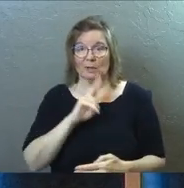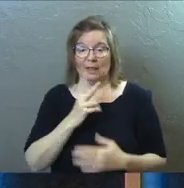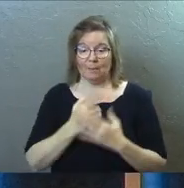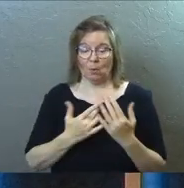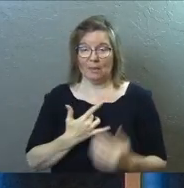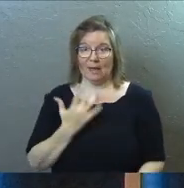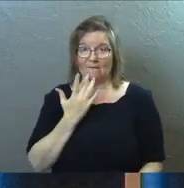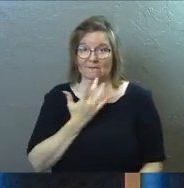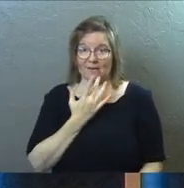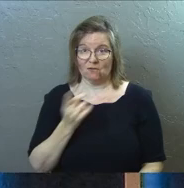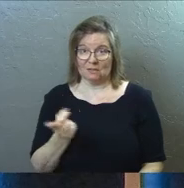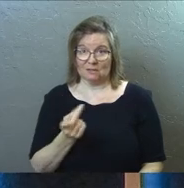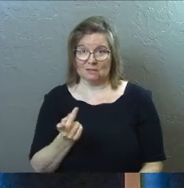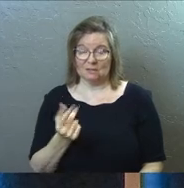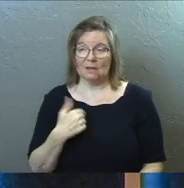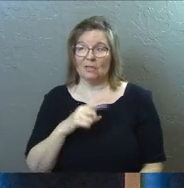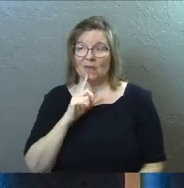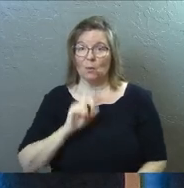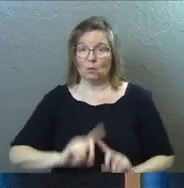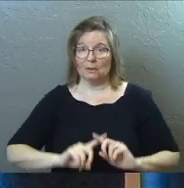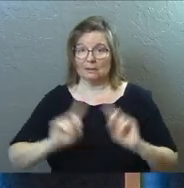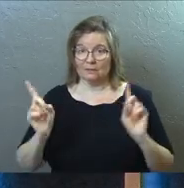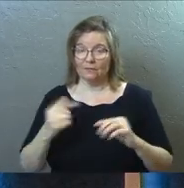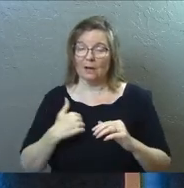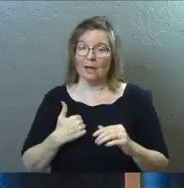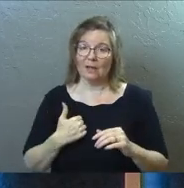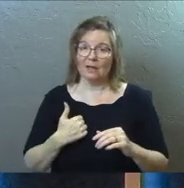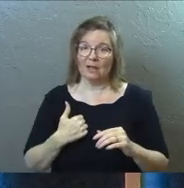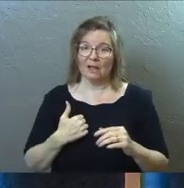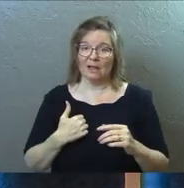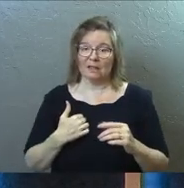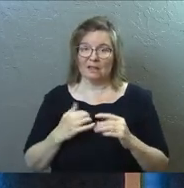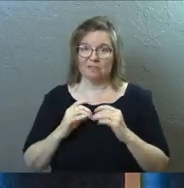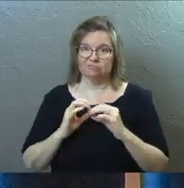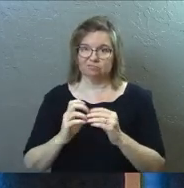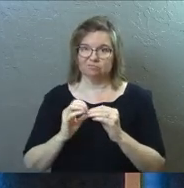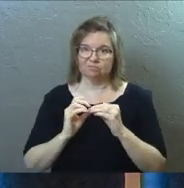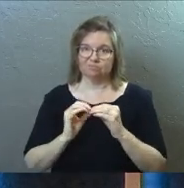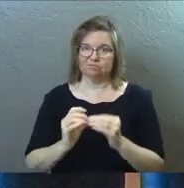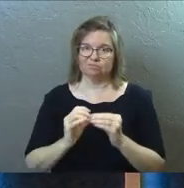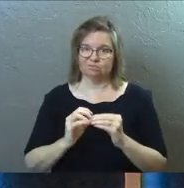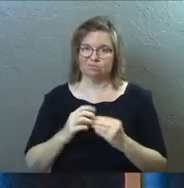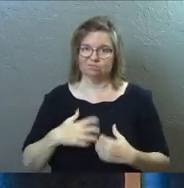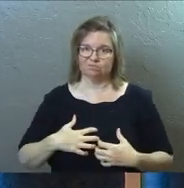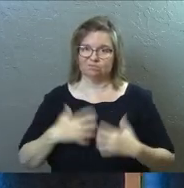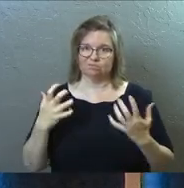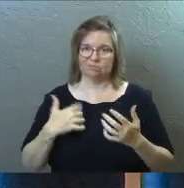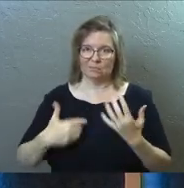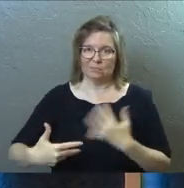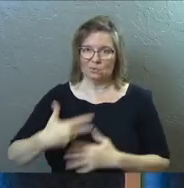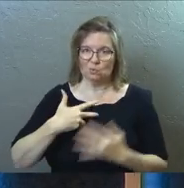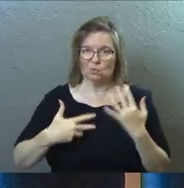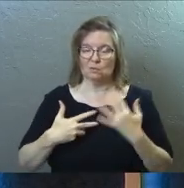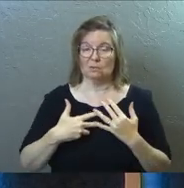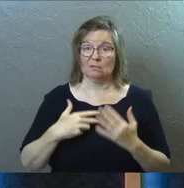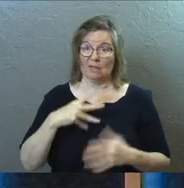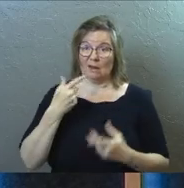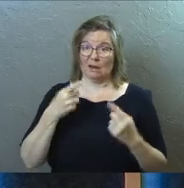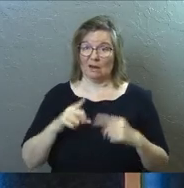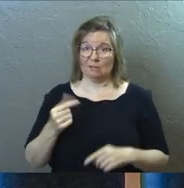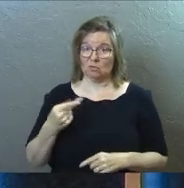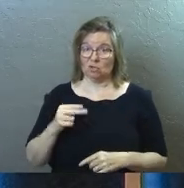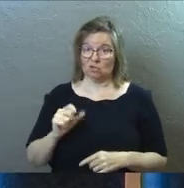favorites amongst the twins that were different, and they sowed discord and hatred between their twins. That's all in